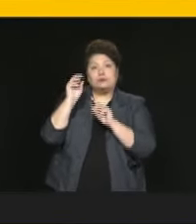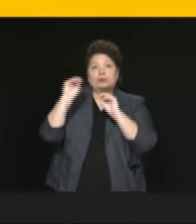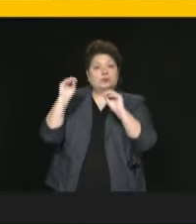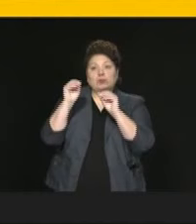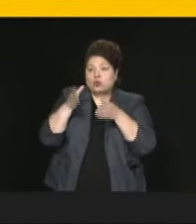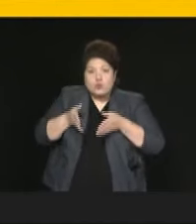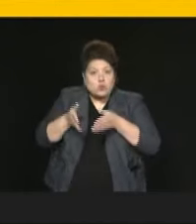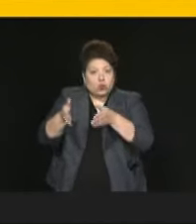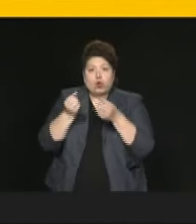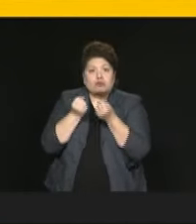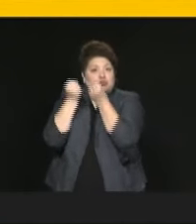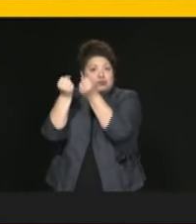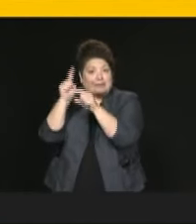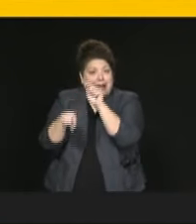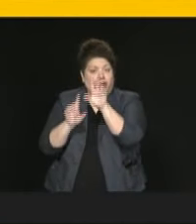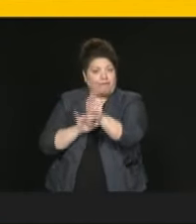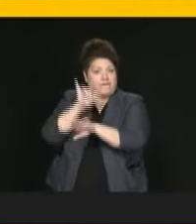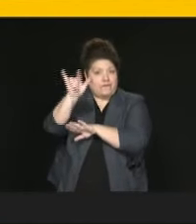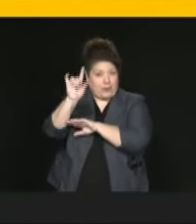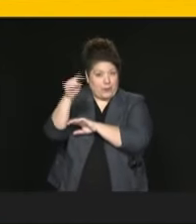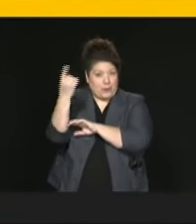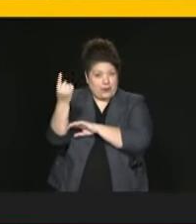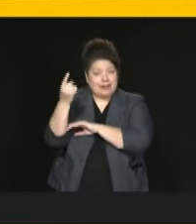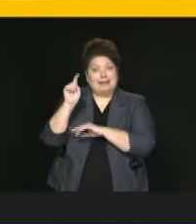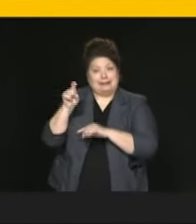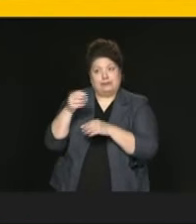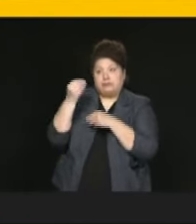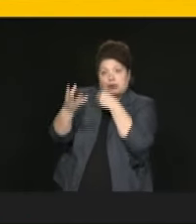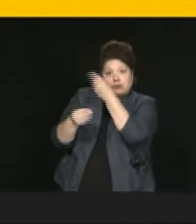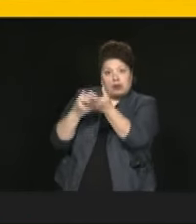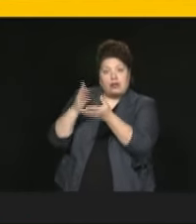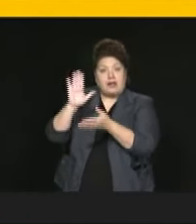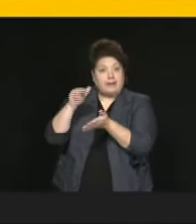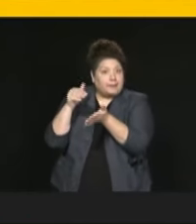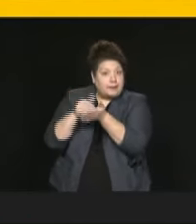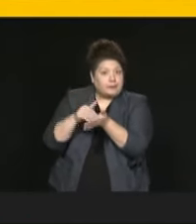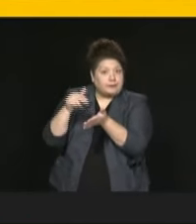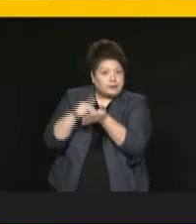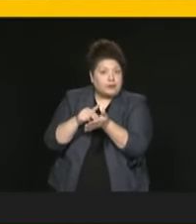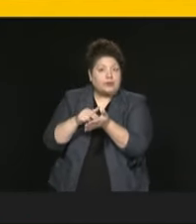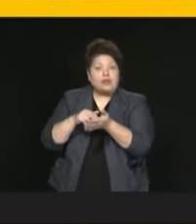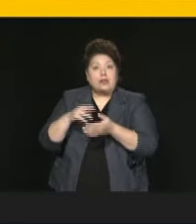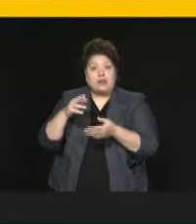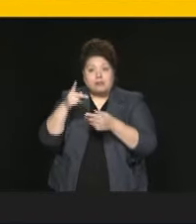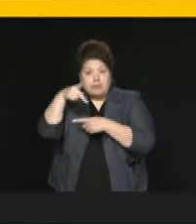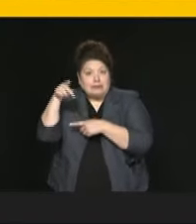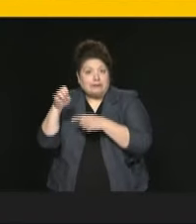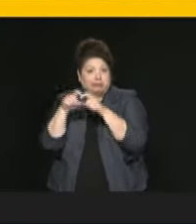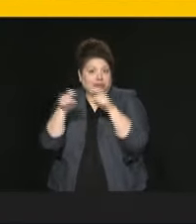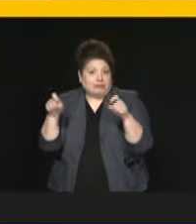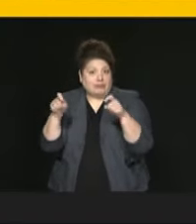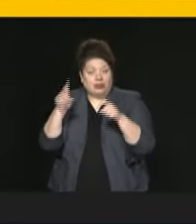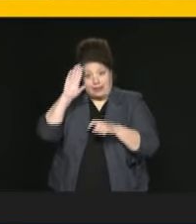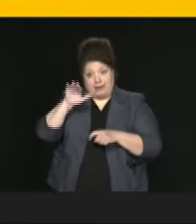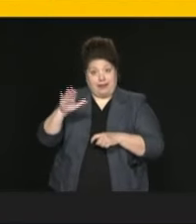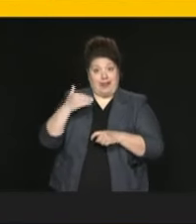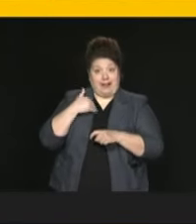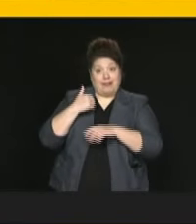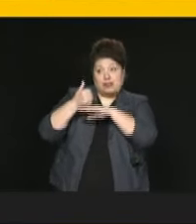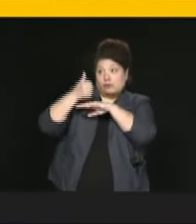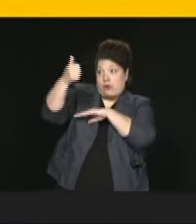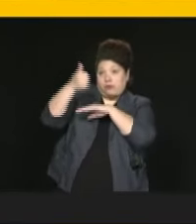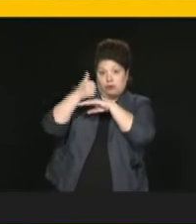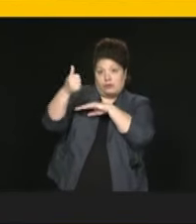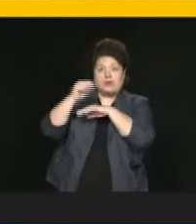services, medical care foremost, and supplies to these communities in a time when travel is limited is particularly challenging, but critical